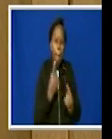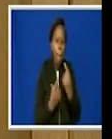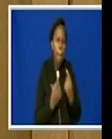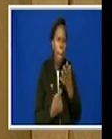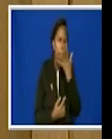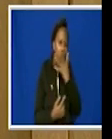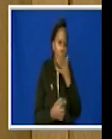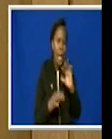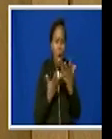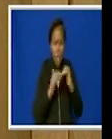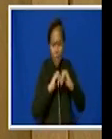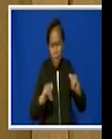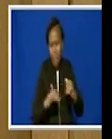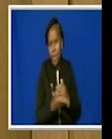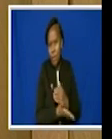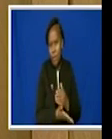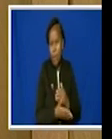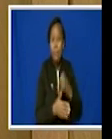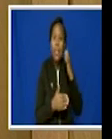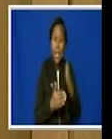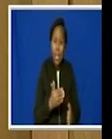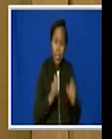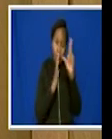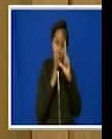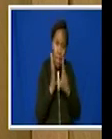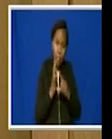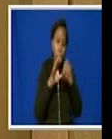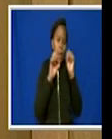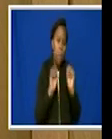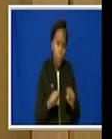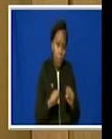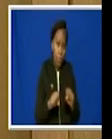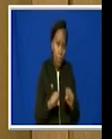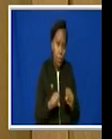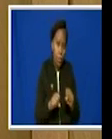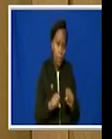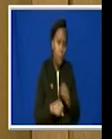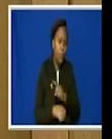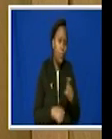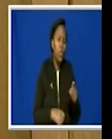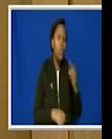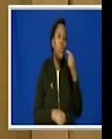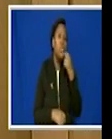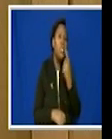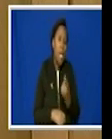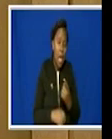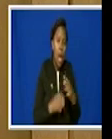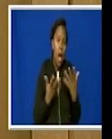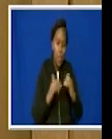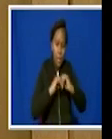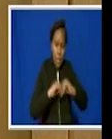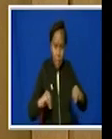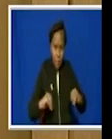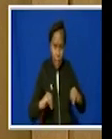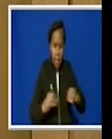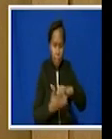water. How can you be able to separate that? So by the end of the lesson, you should be in a position to describe how you can separate